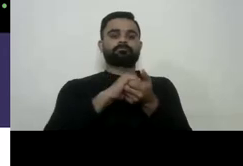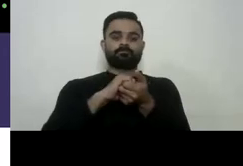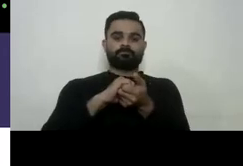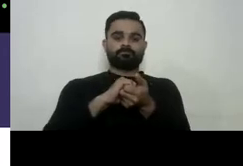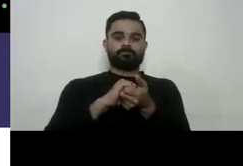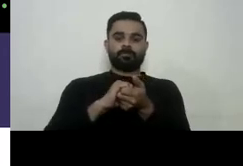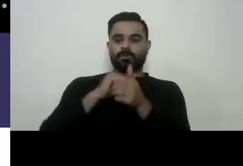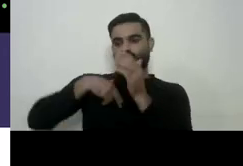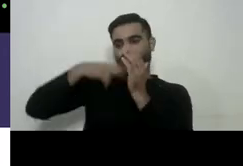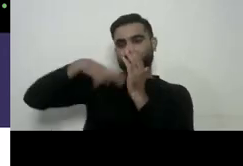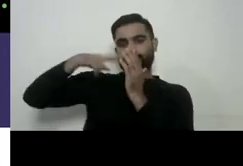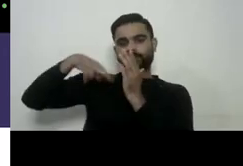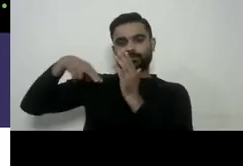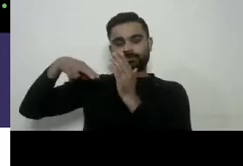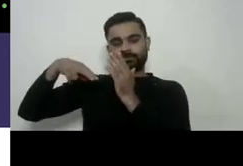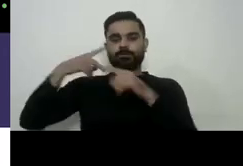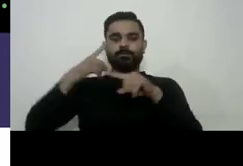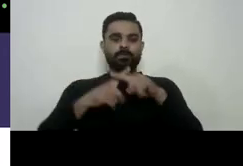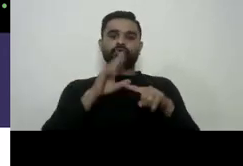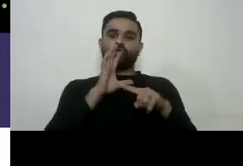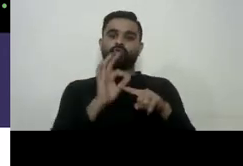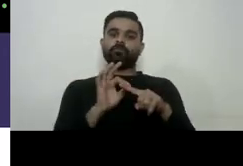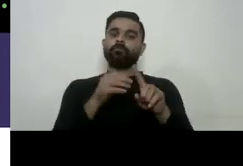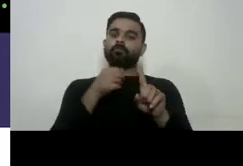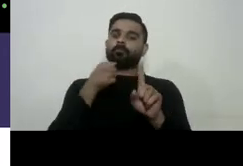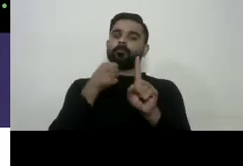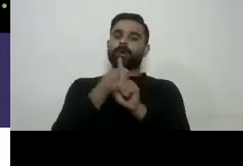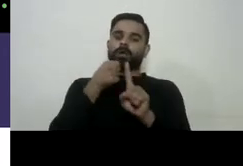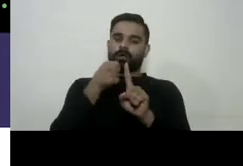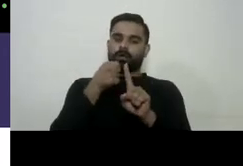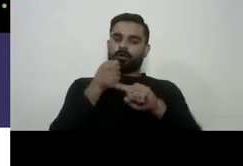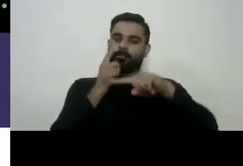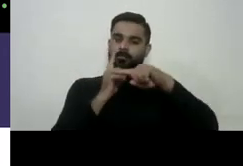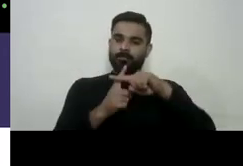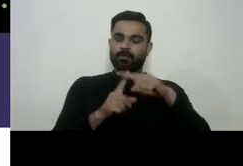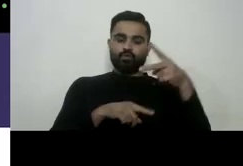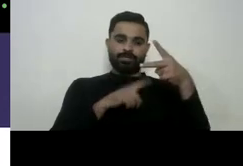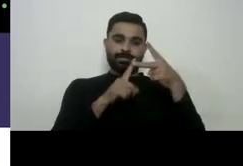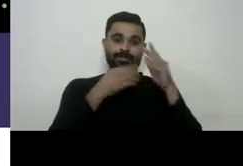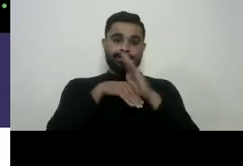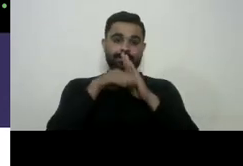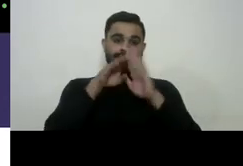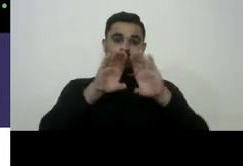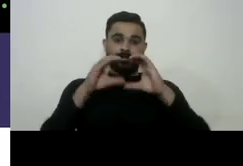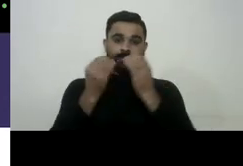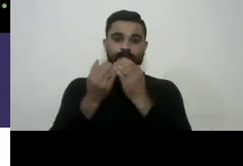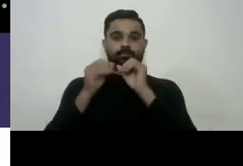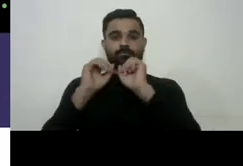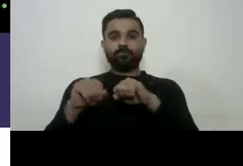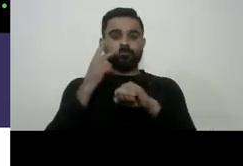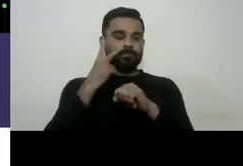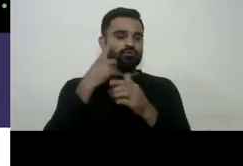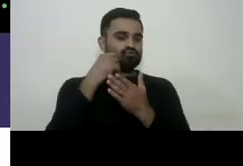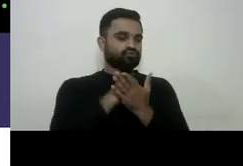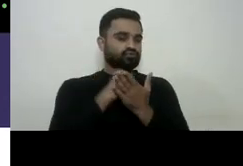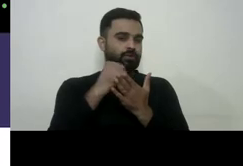collaborative reading, which would actually be very effective at the secondary level classes, but of course, you can also try it